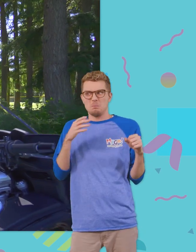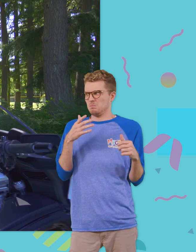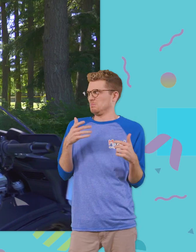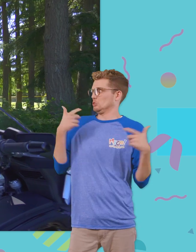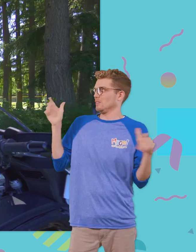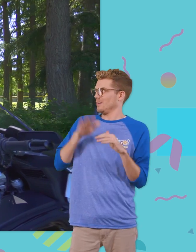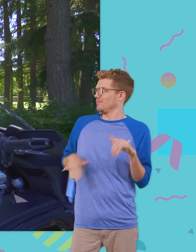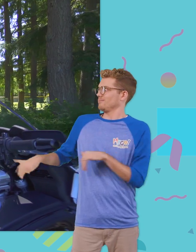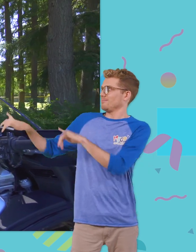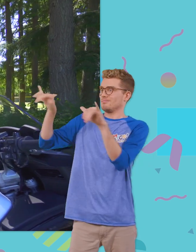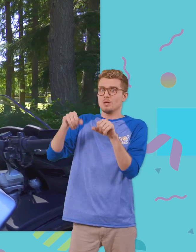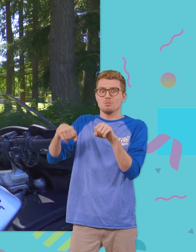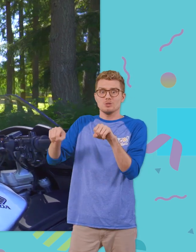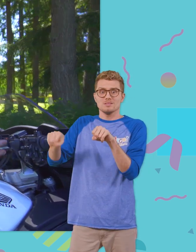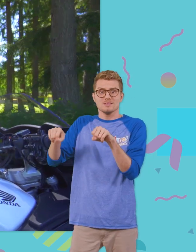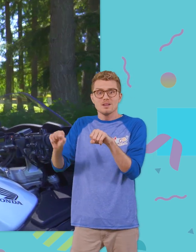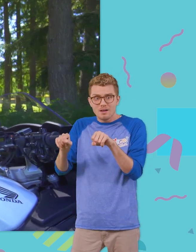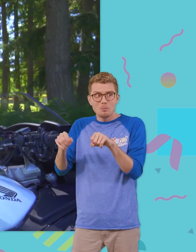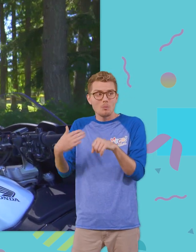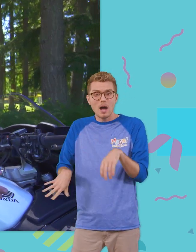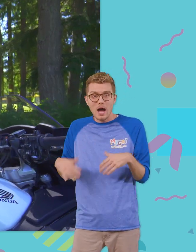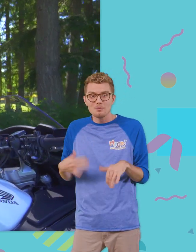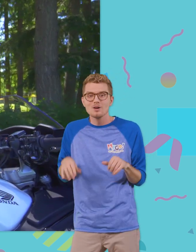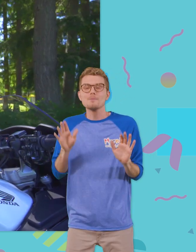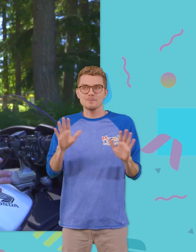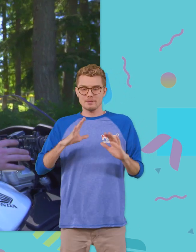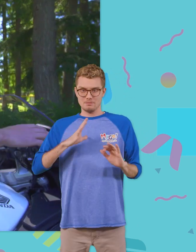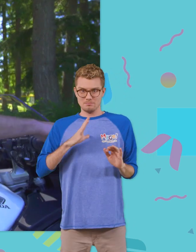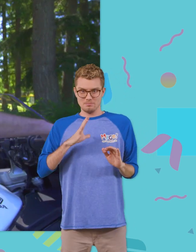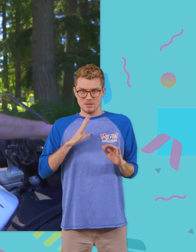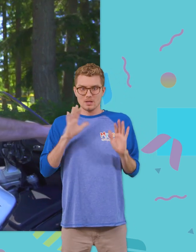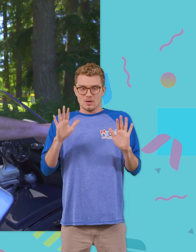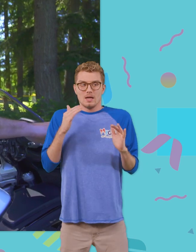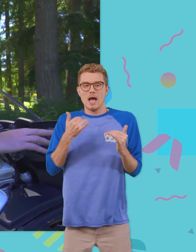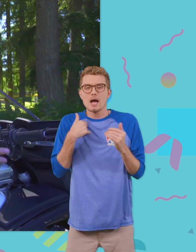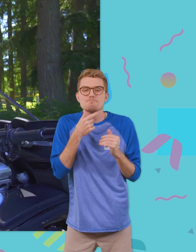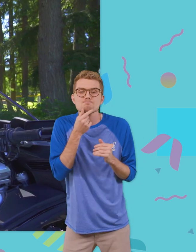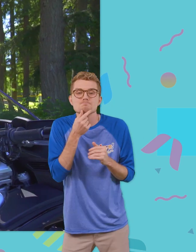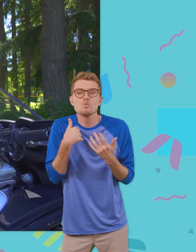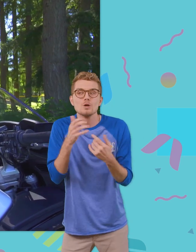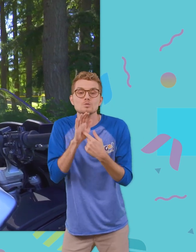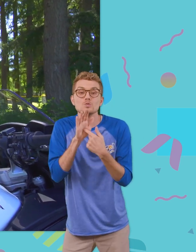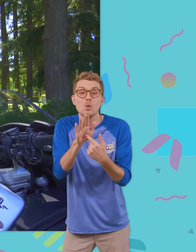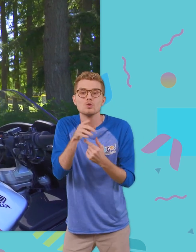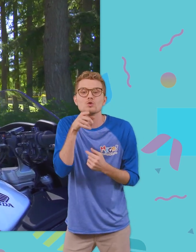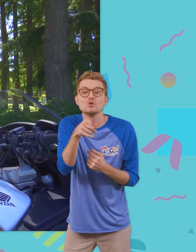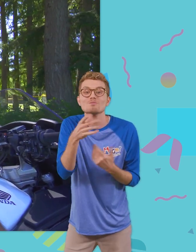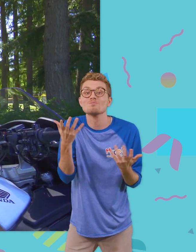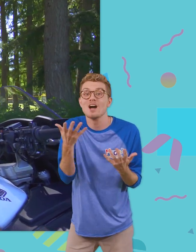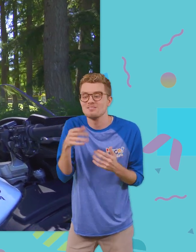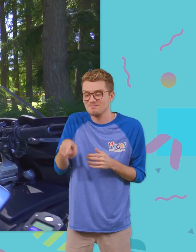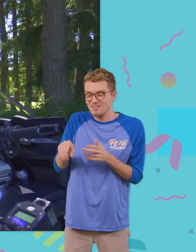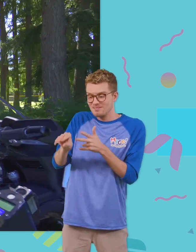this motorcycle is really big, way bigger than the average motorcycle. Okay, let me show